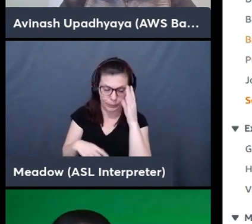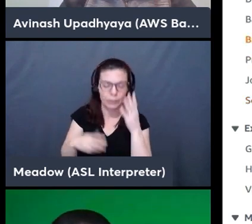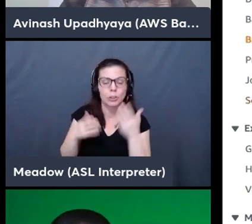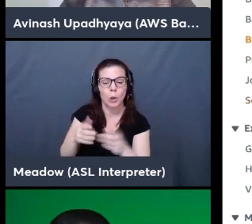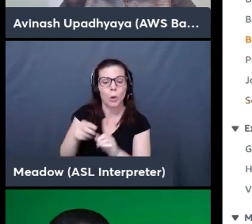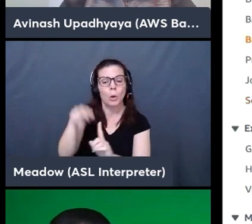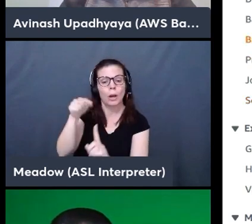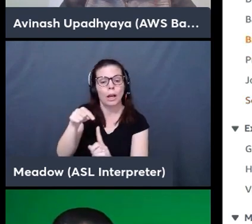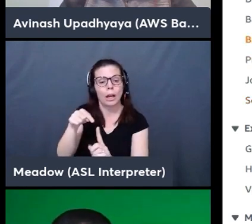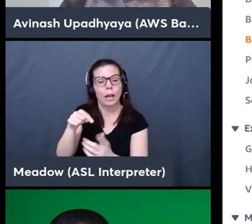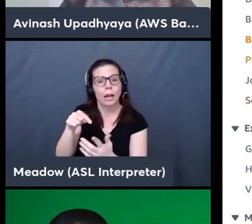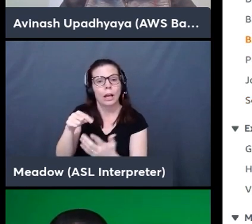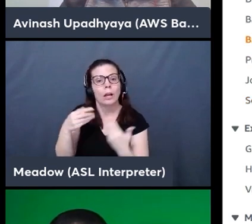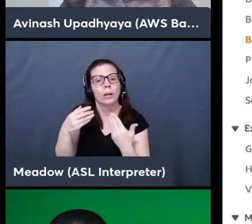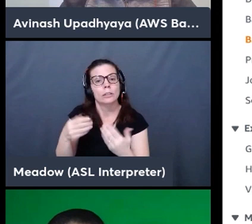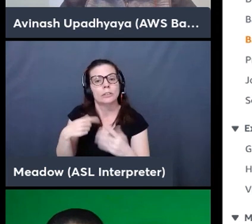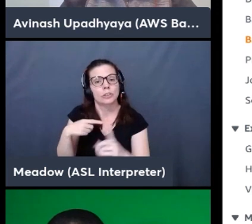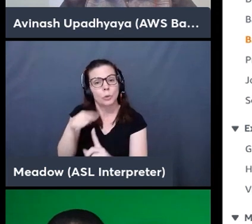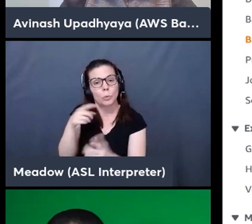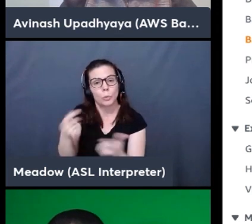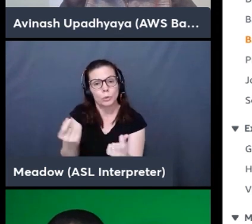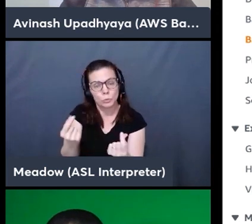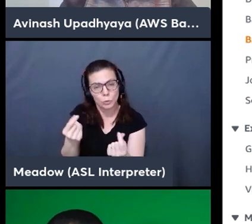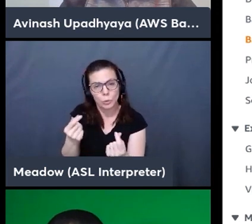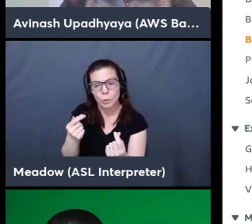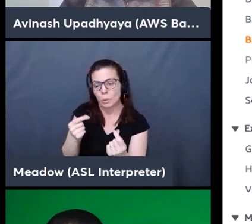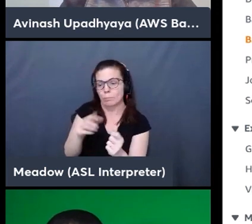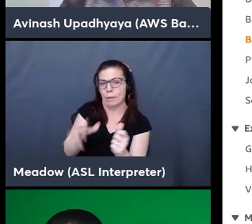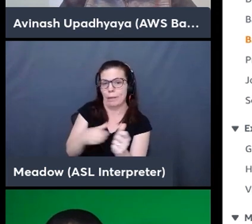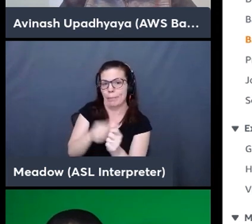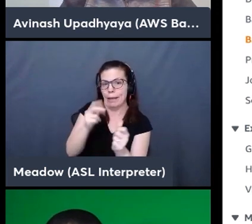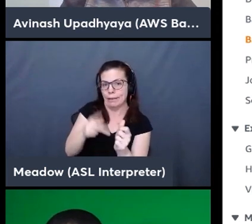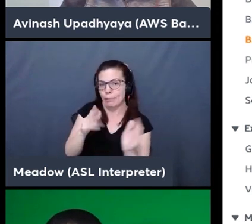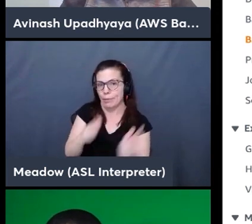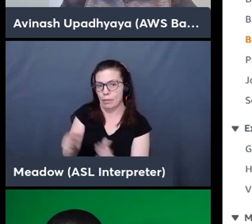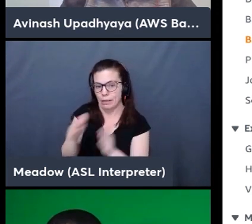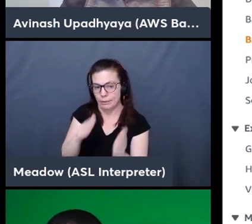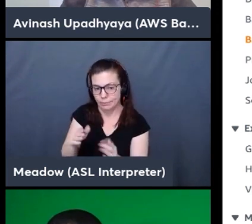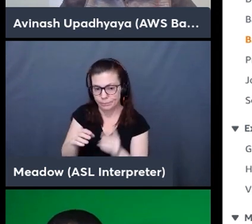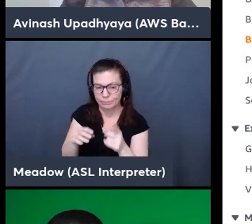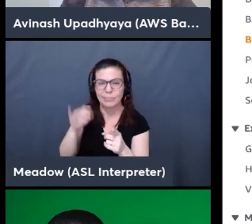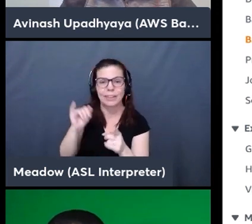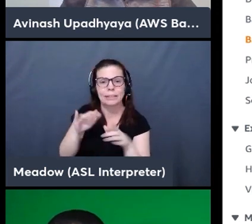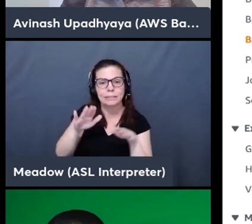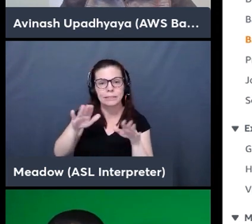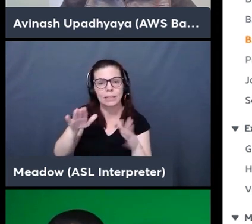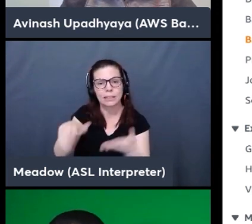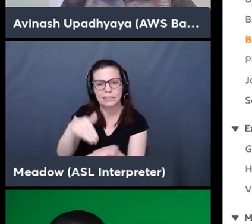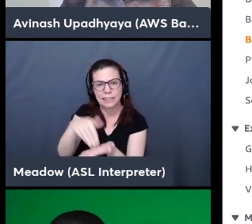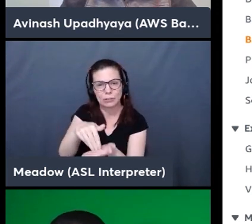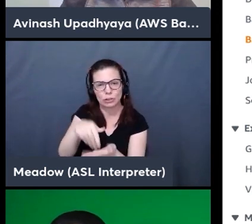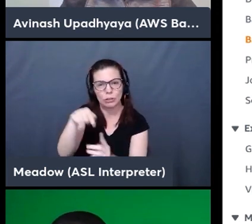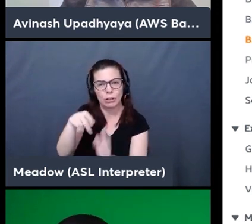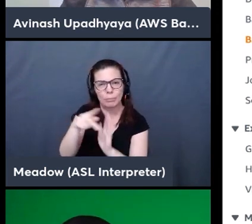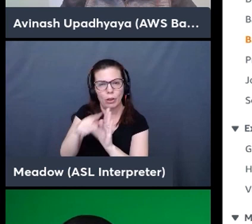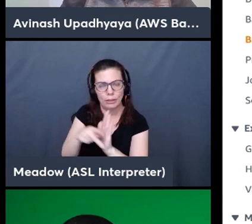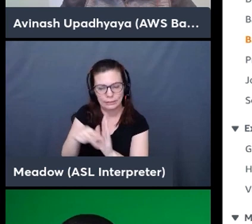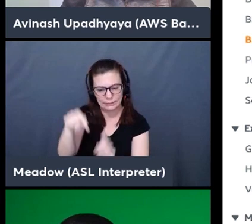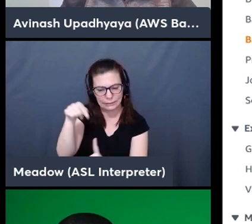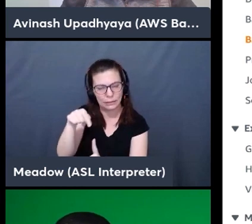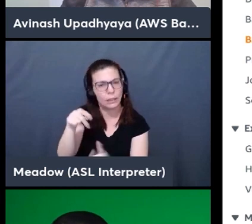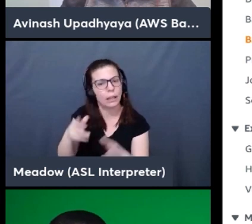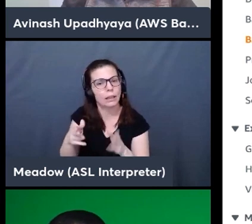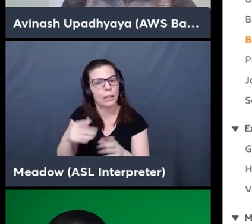backup plan. So a backup plan is a centralized policy that allows you to